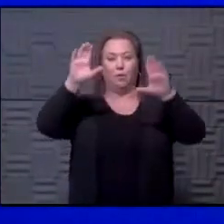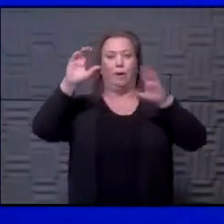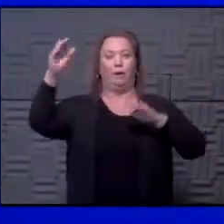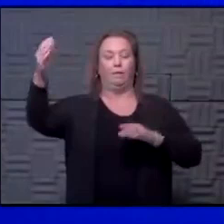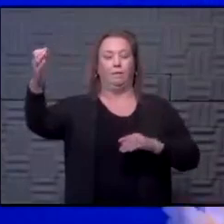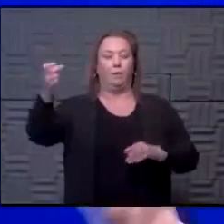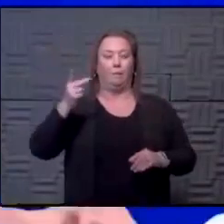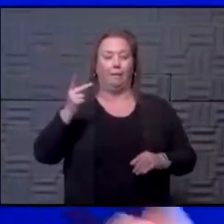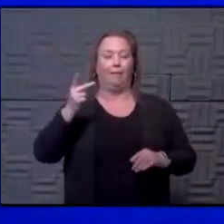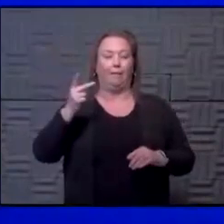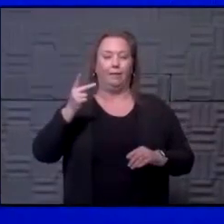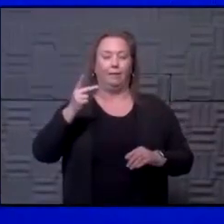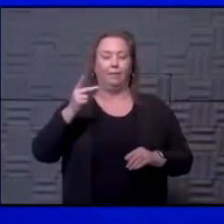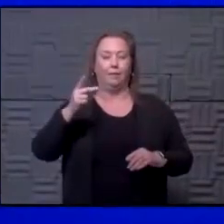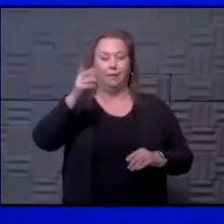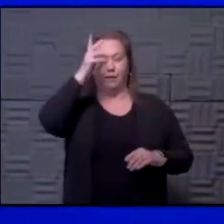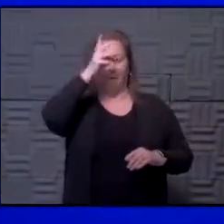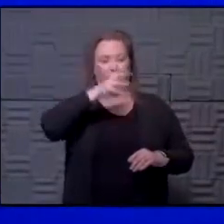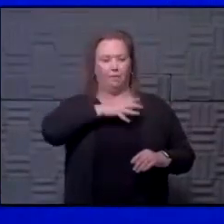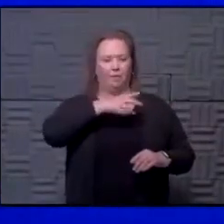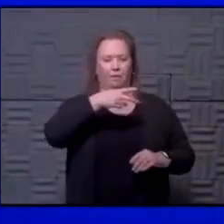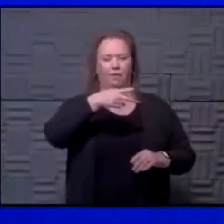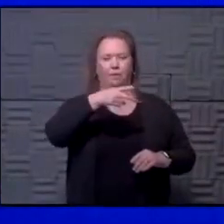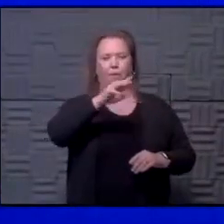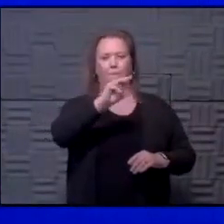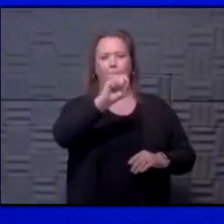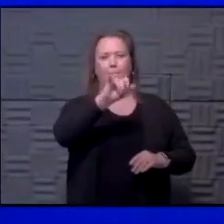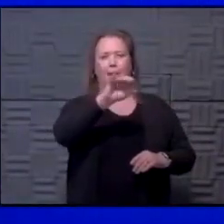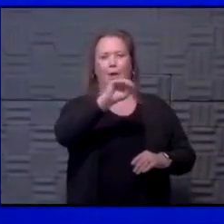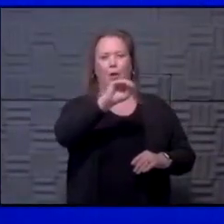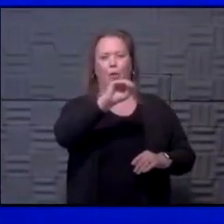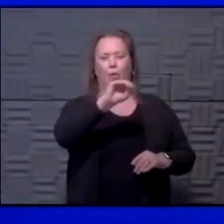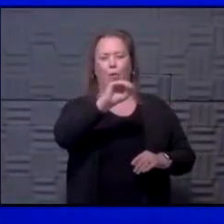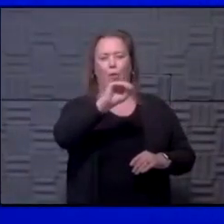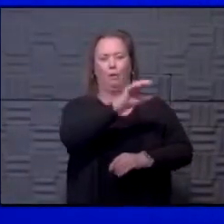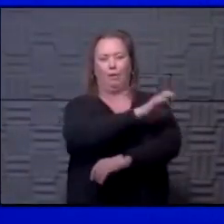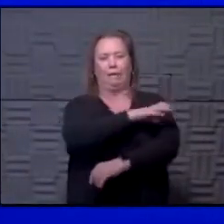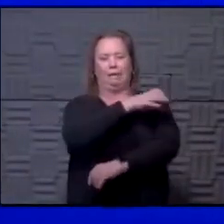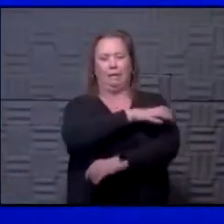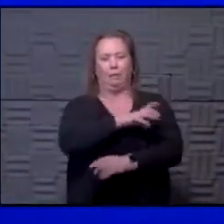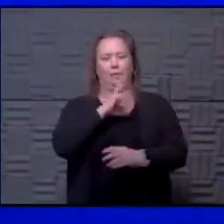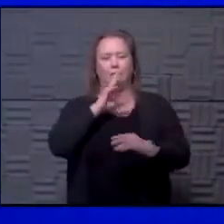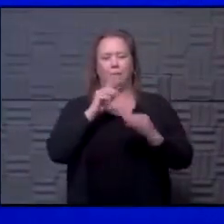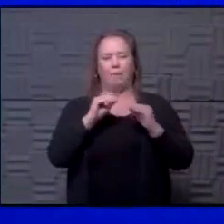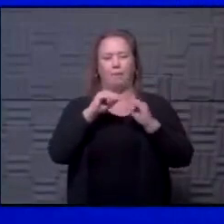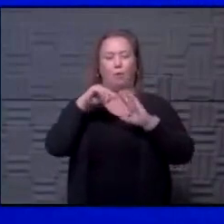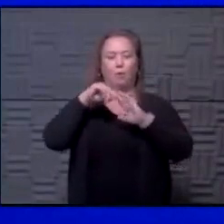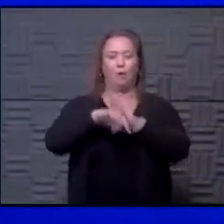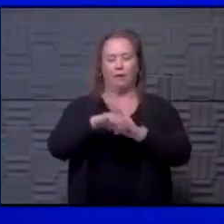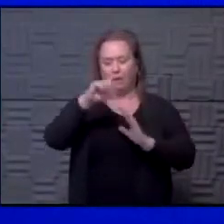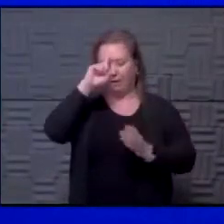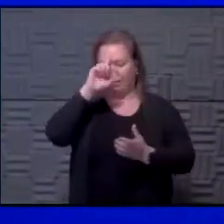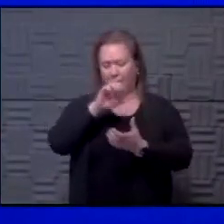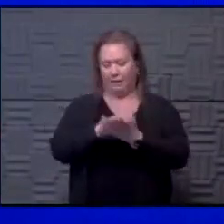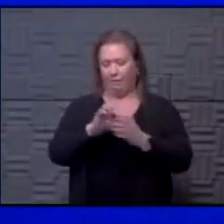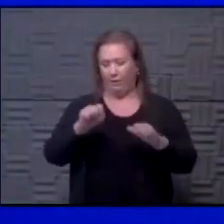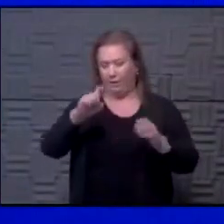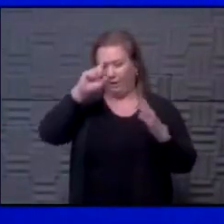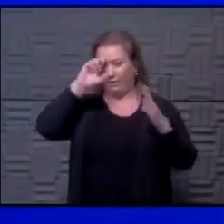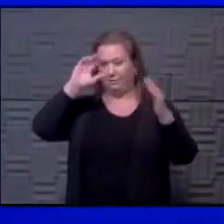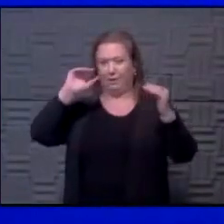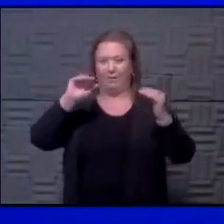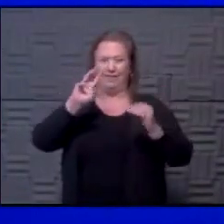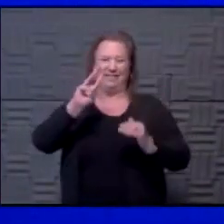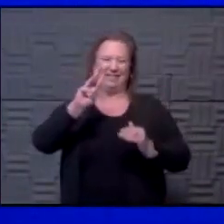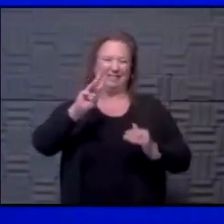have her or the gentleman in Holland, I think, from Mayo Clinic back on. We'll address this question a little more thoroughly, but I believe we can expect it'll